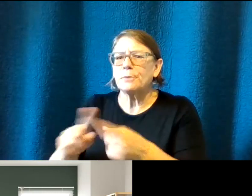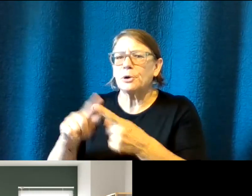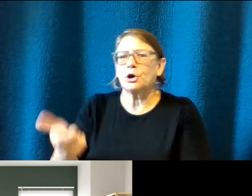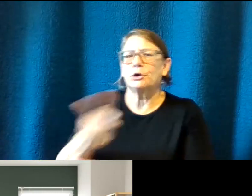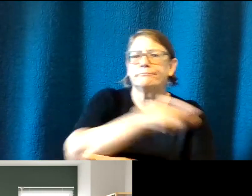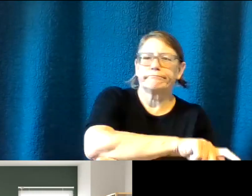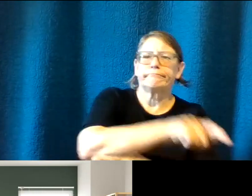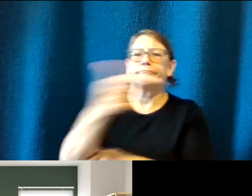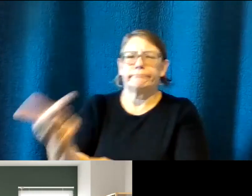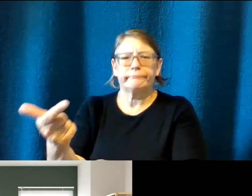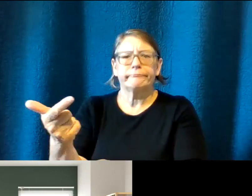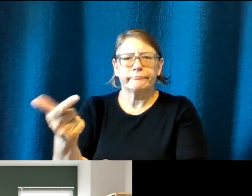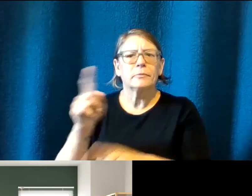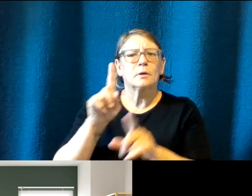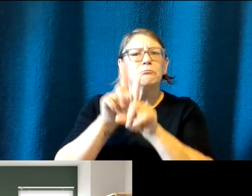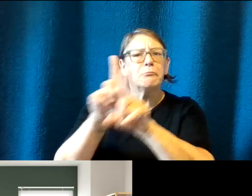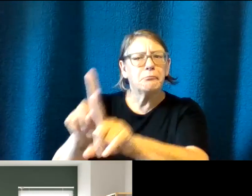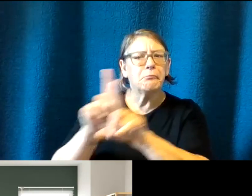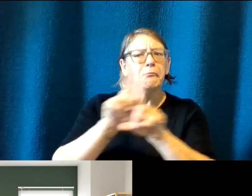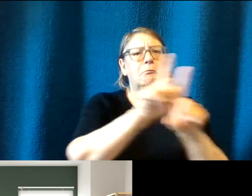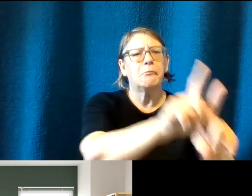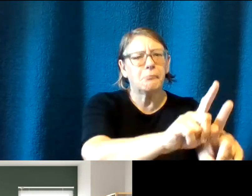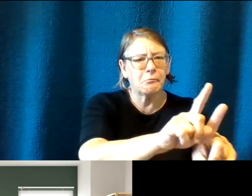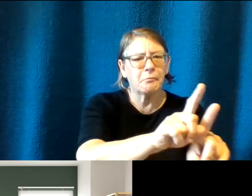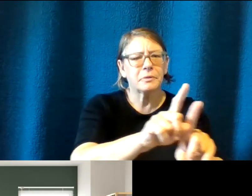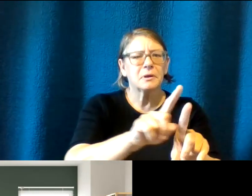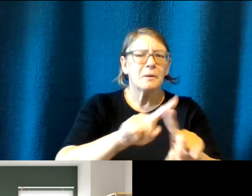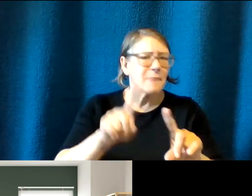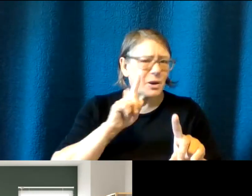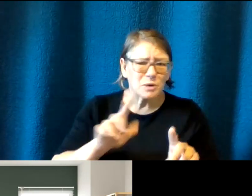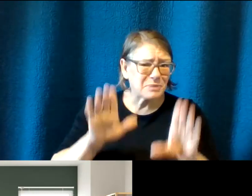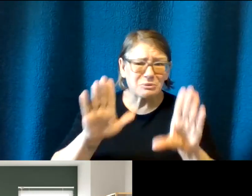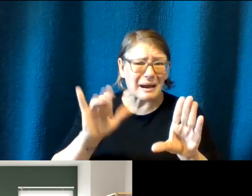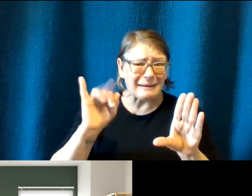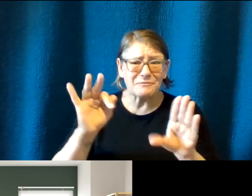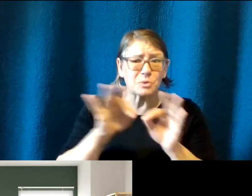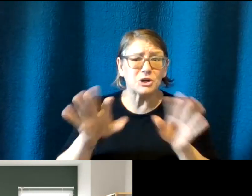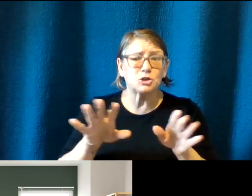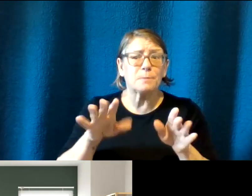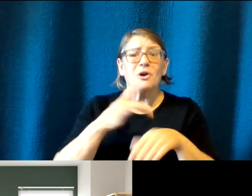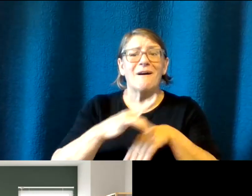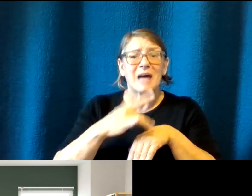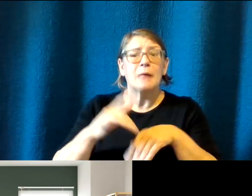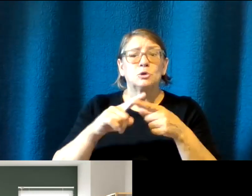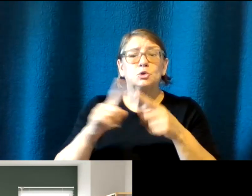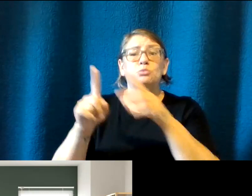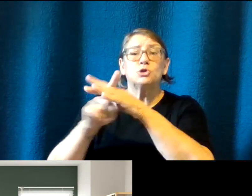hours going into rooms, but have one available that can pop into the different rooms. So maybe that's something